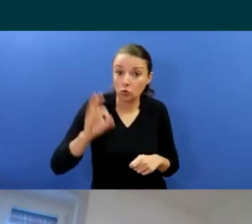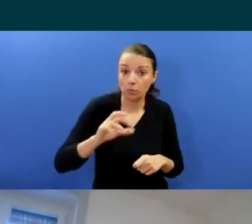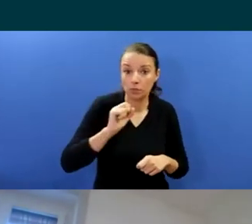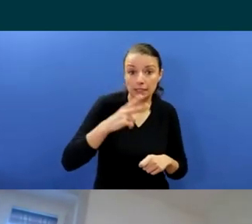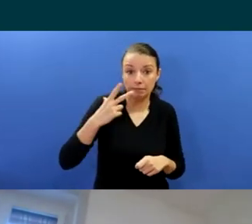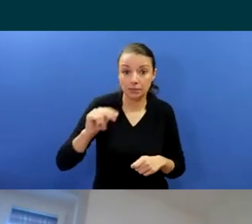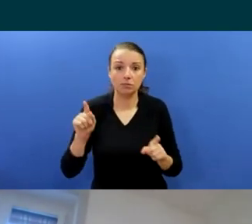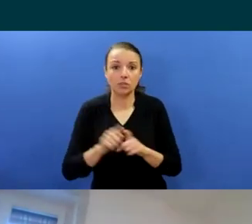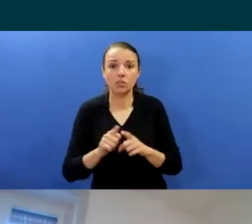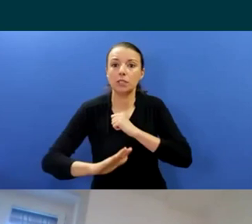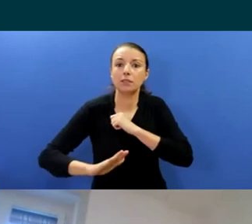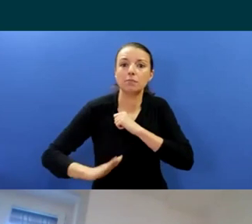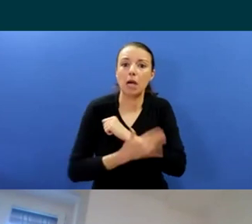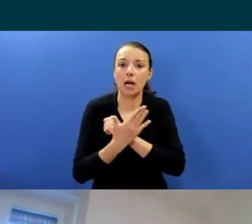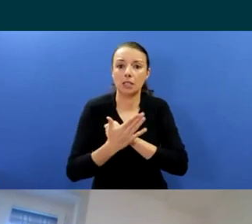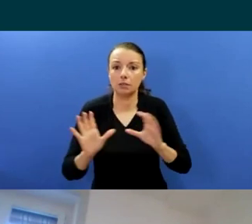to